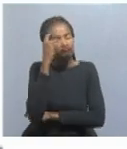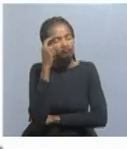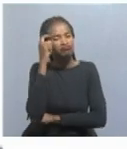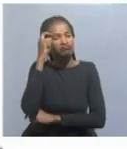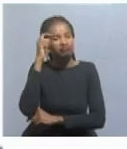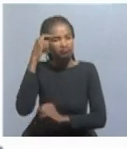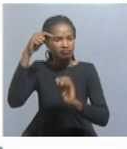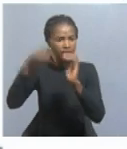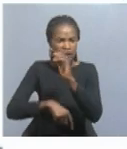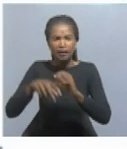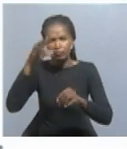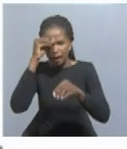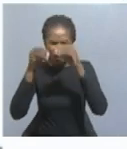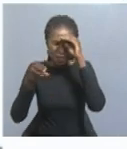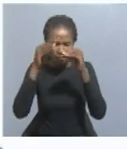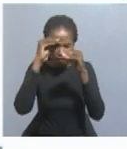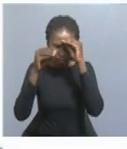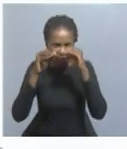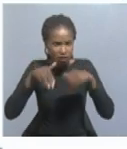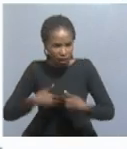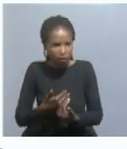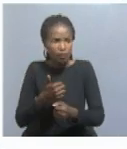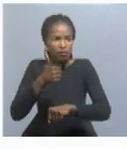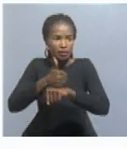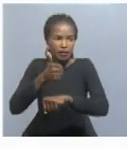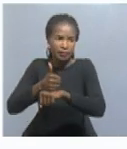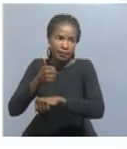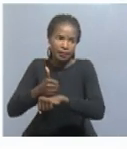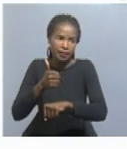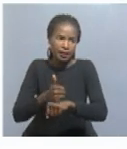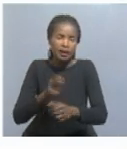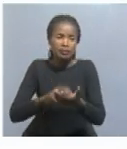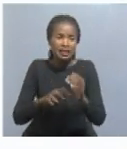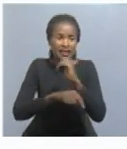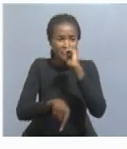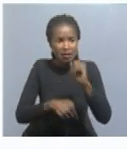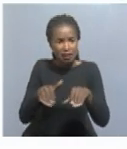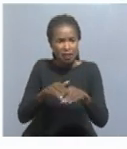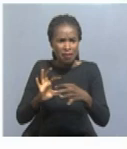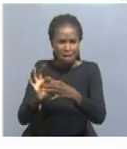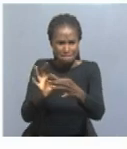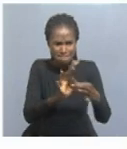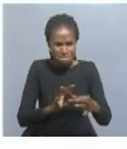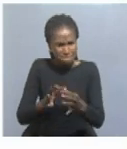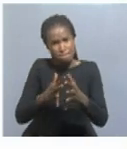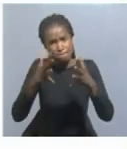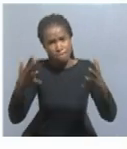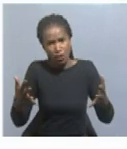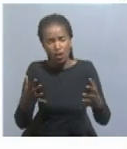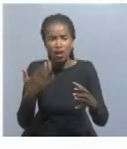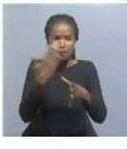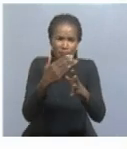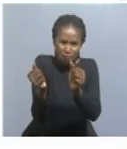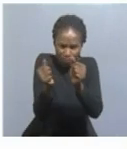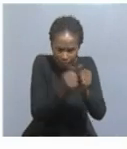level, because also what this has revealed for us is the need for even greater coordination of efforts to ensure that